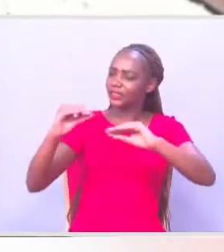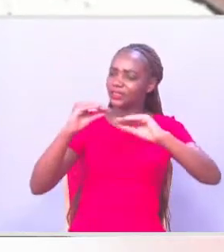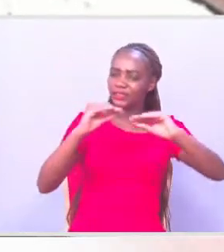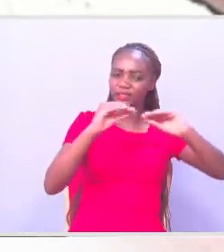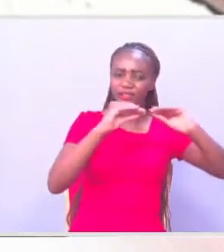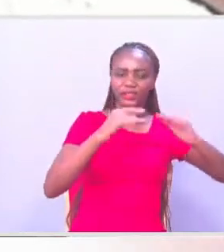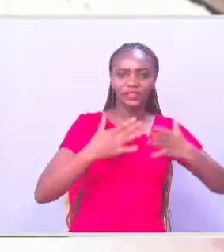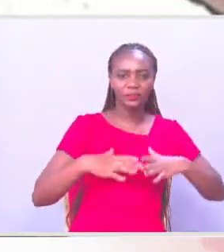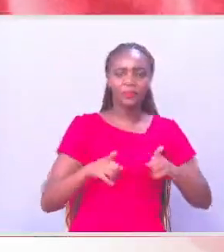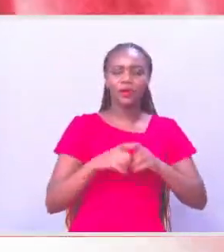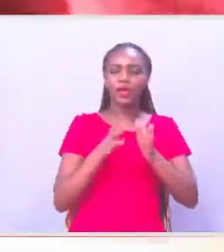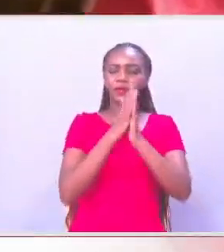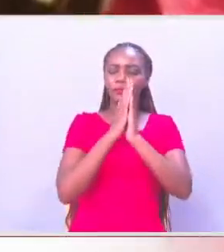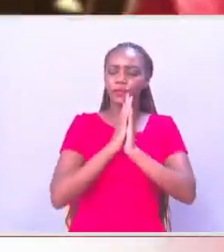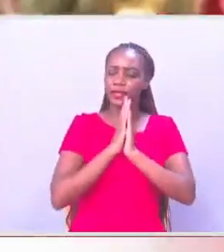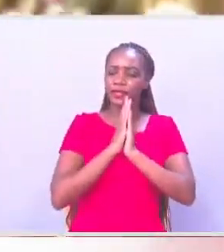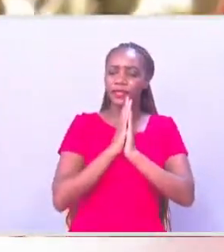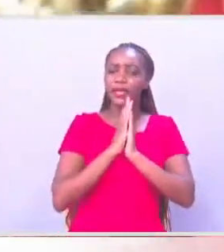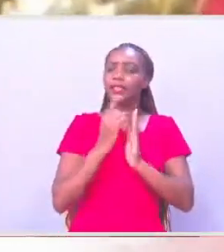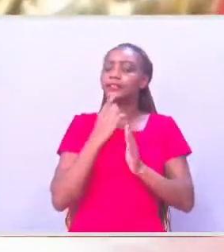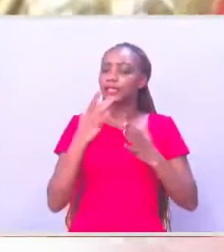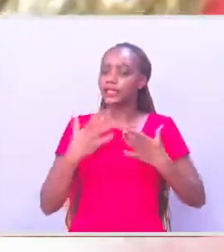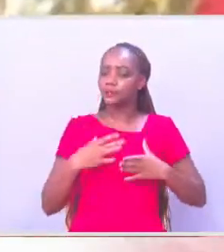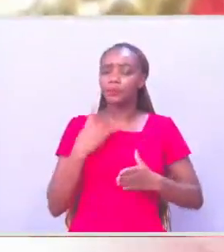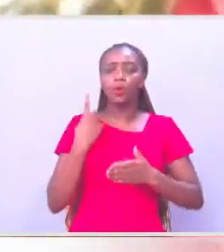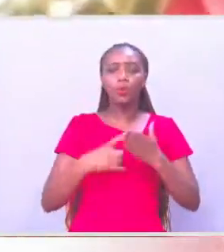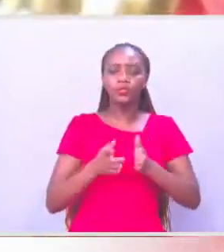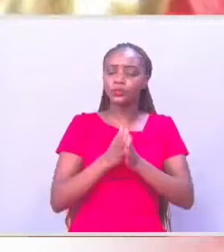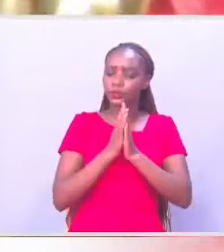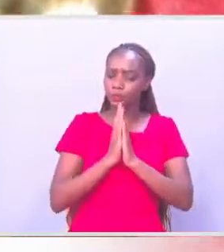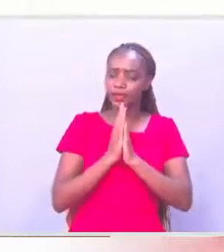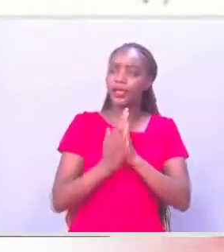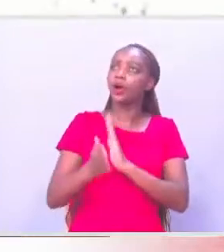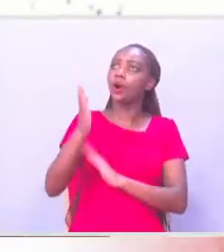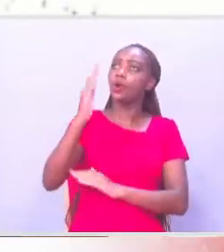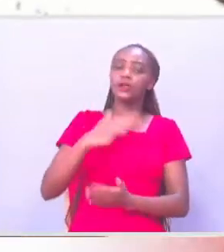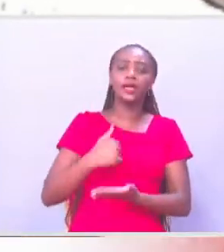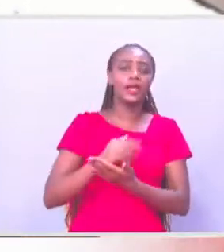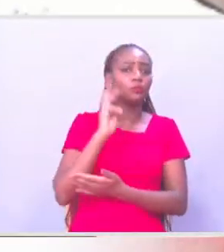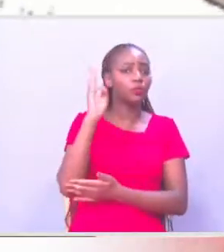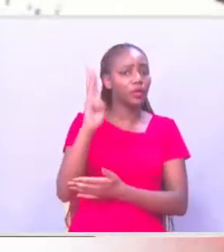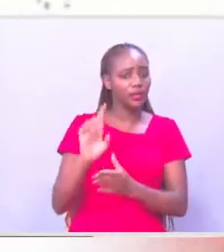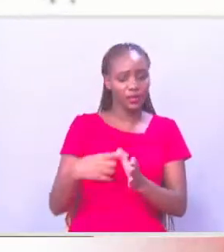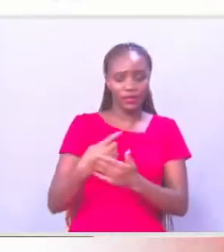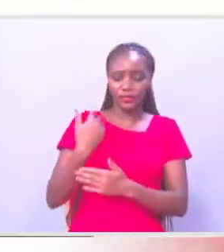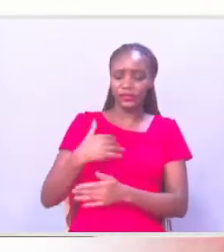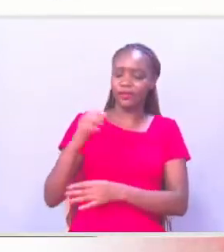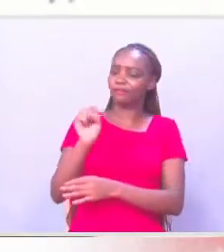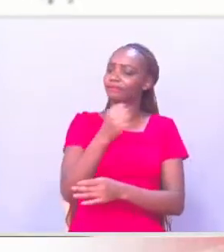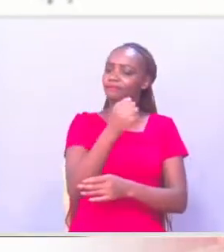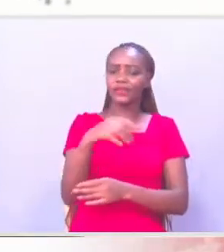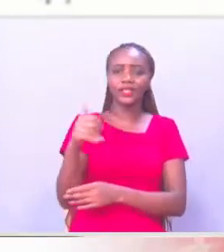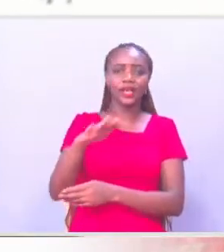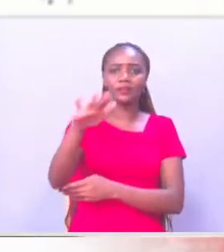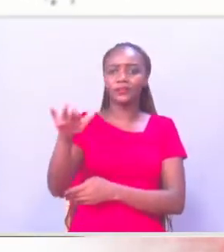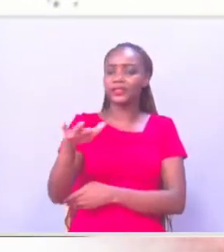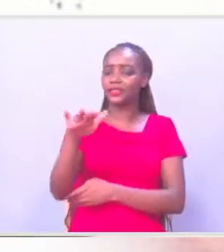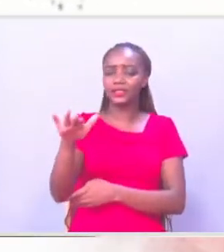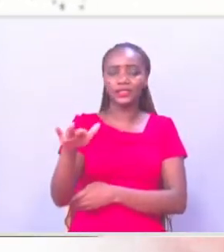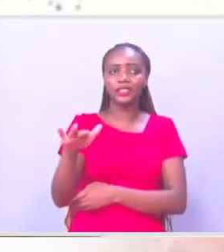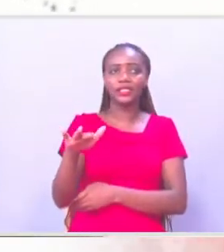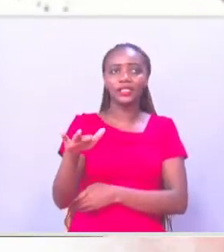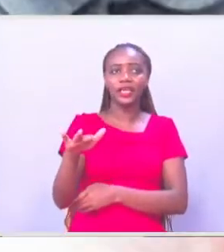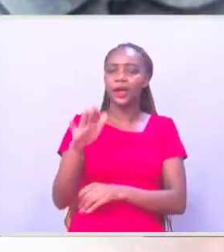na kuomba, kuambia watu tuombe ili Mungu atusaidie. Kwa hivyo nilitembea kila mahali Kenya hii, hakuna mahali sikutembea,